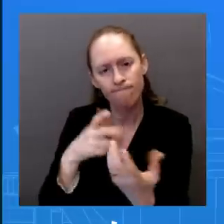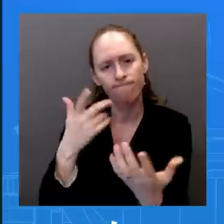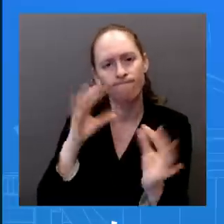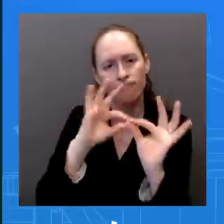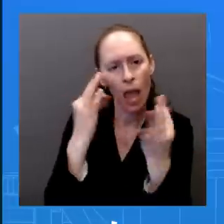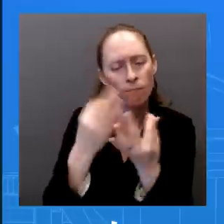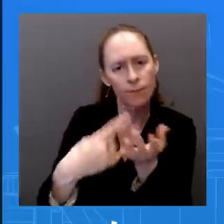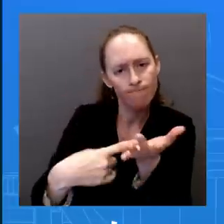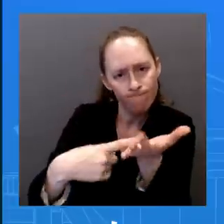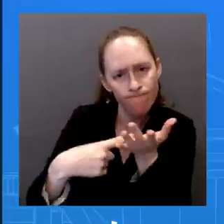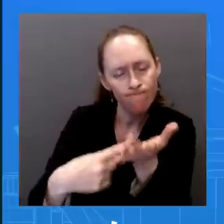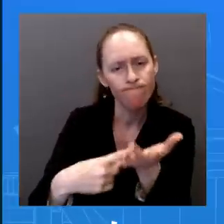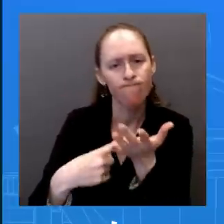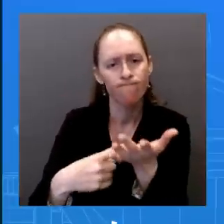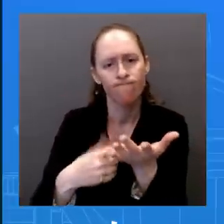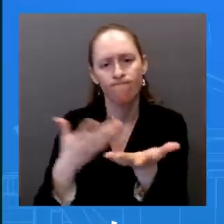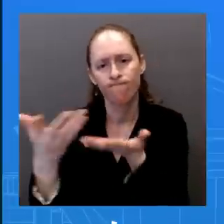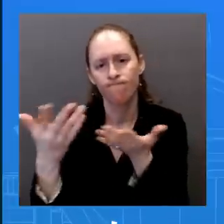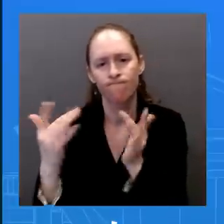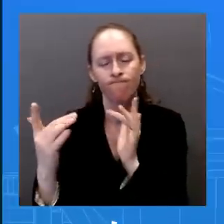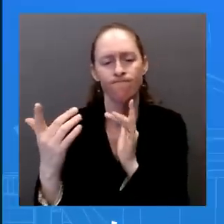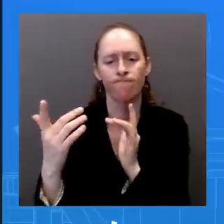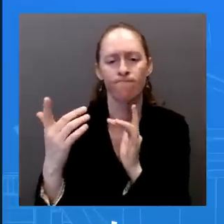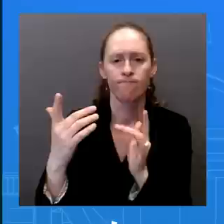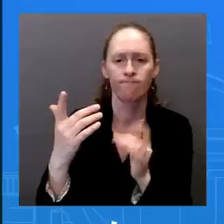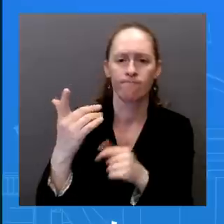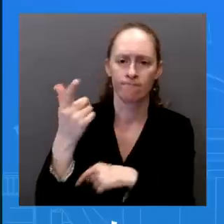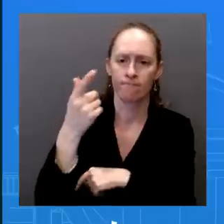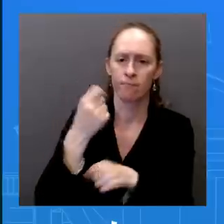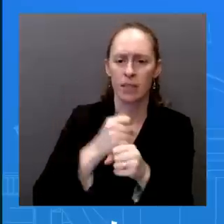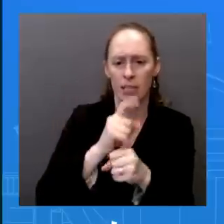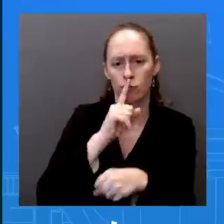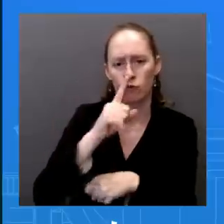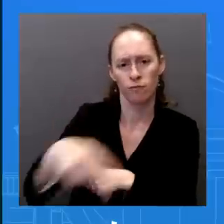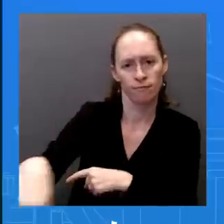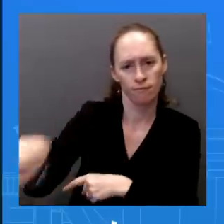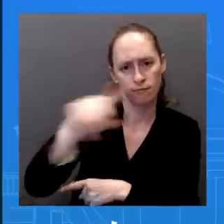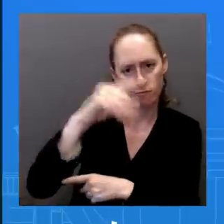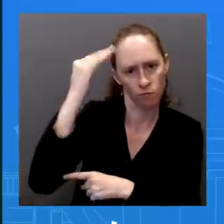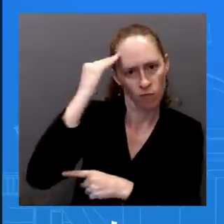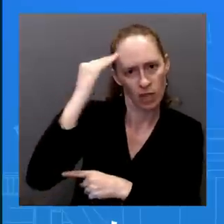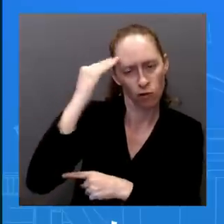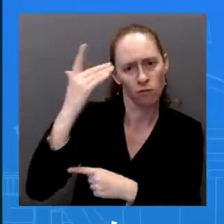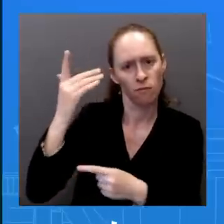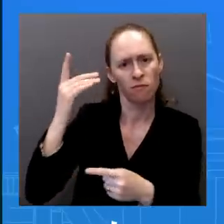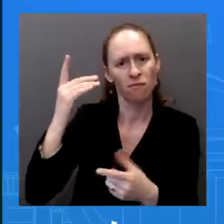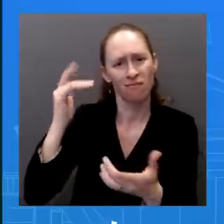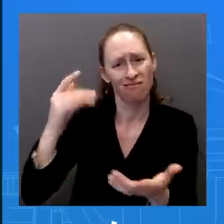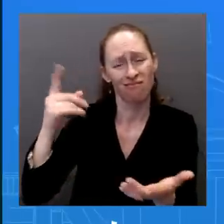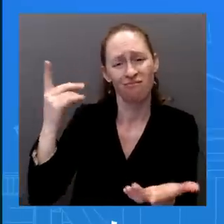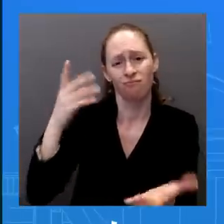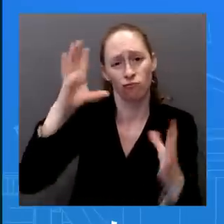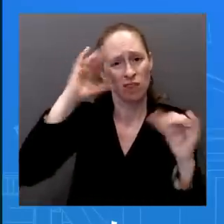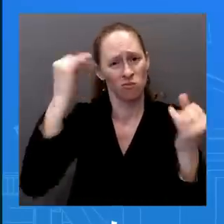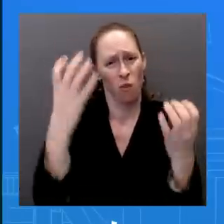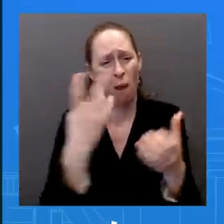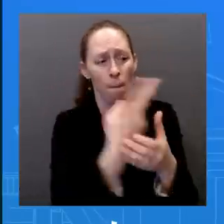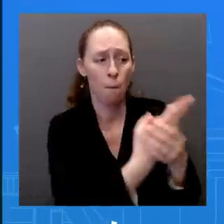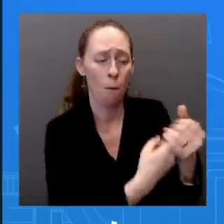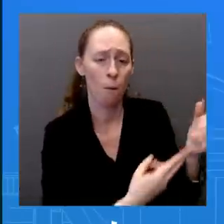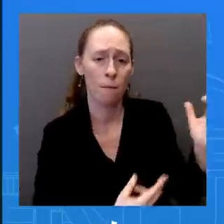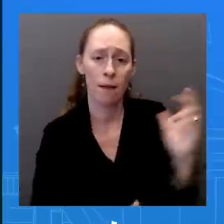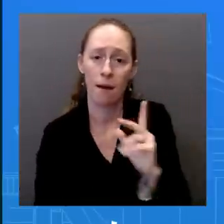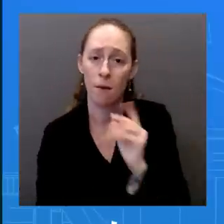sure that we get them home as rapidly as possible. Fundamentally, the United States, at the direction of the president, has